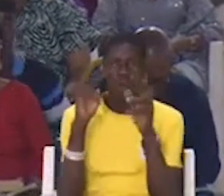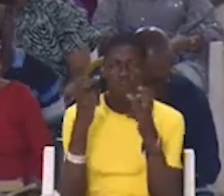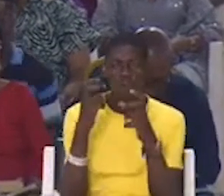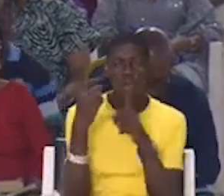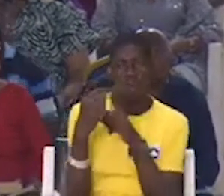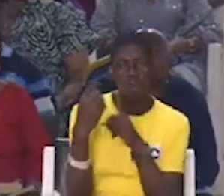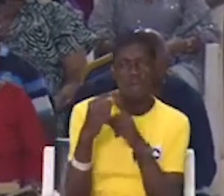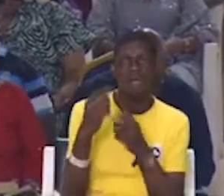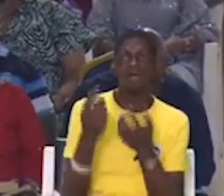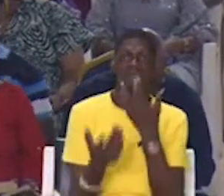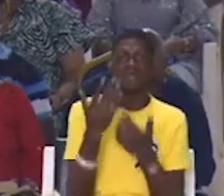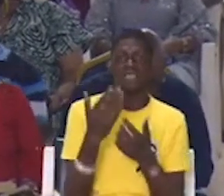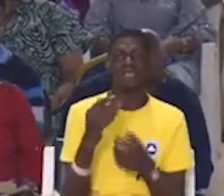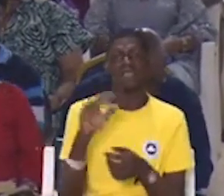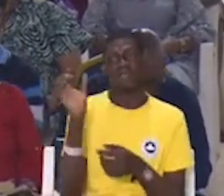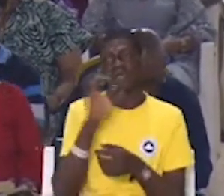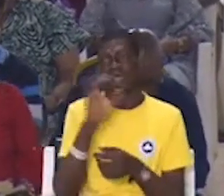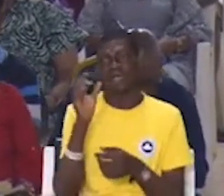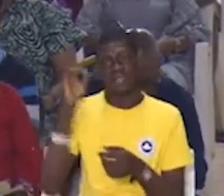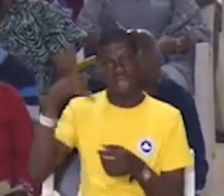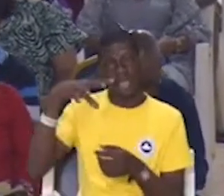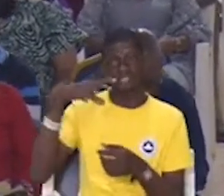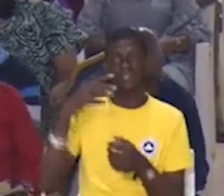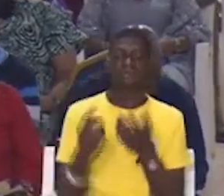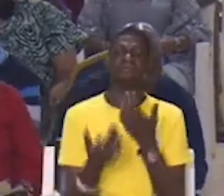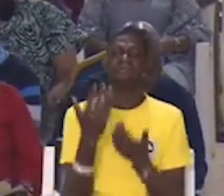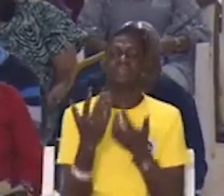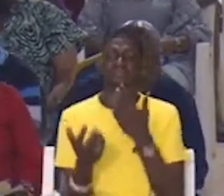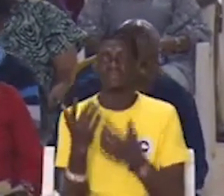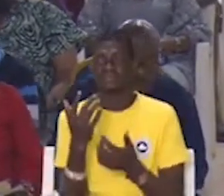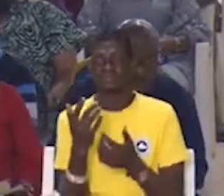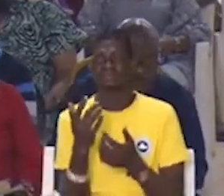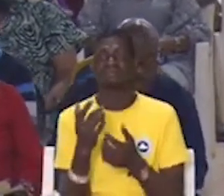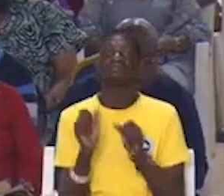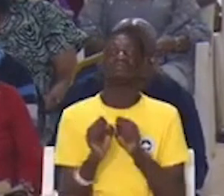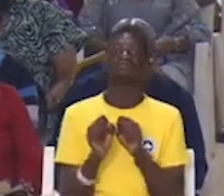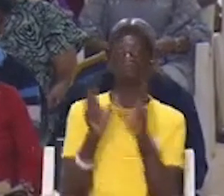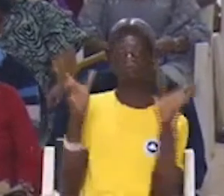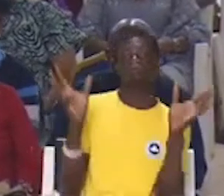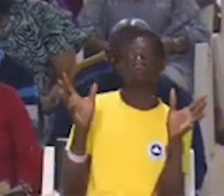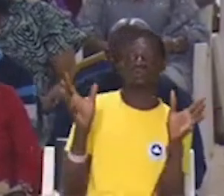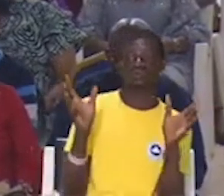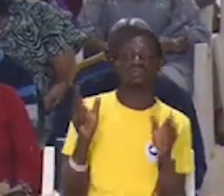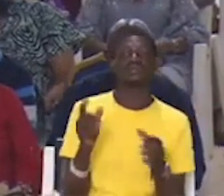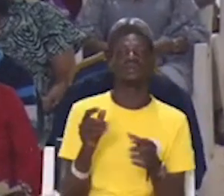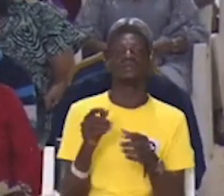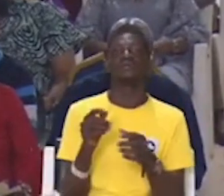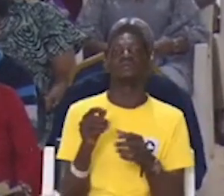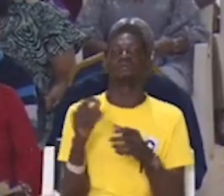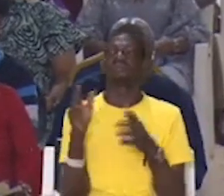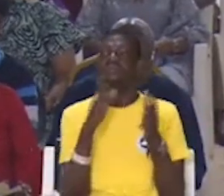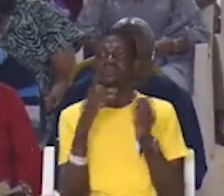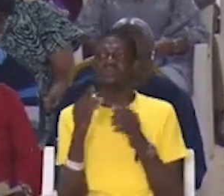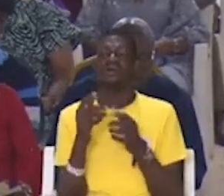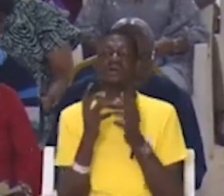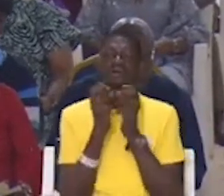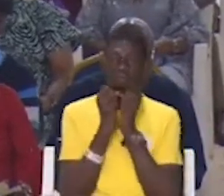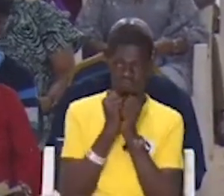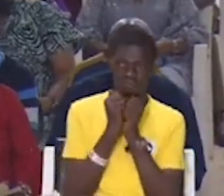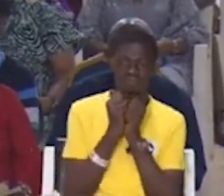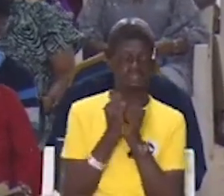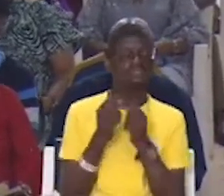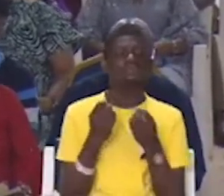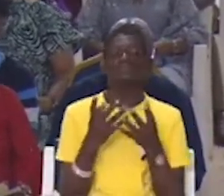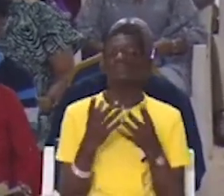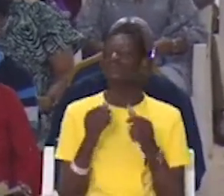Light, burning, flames, explosion, fervency, passion.